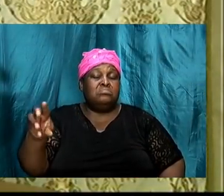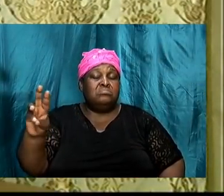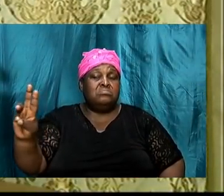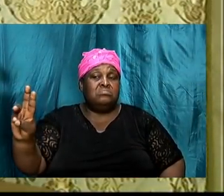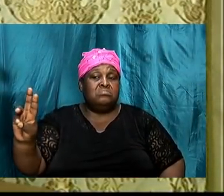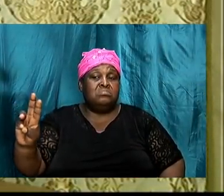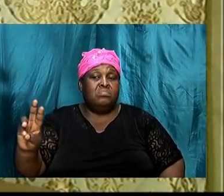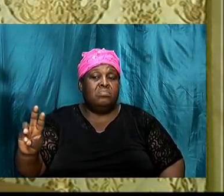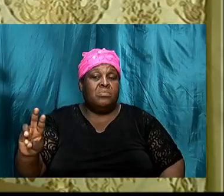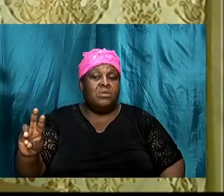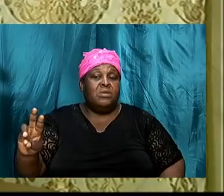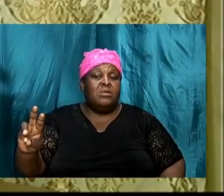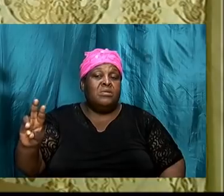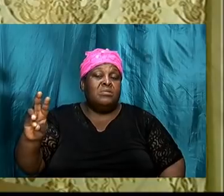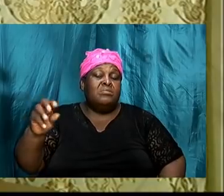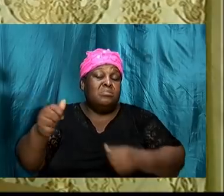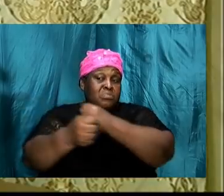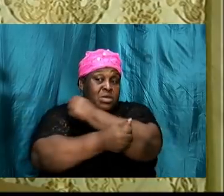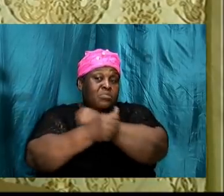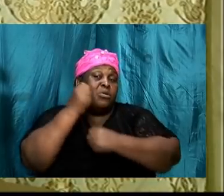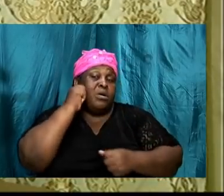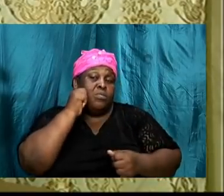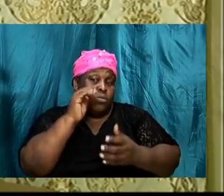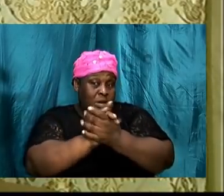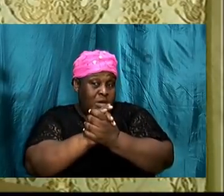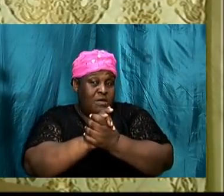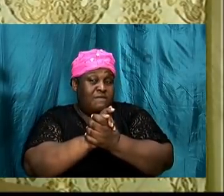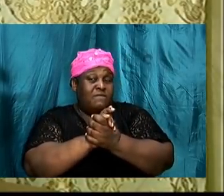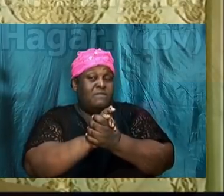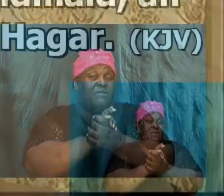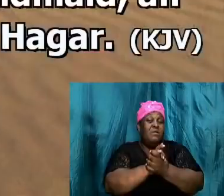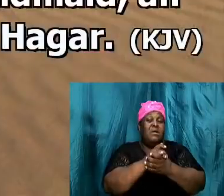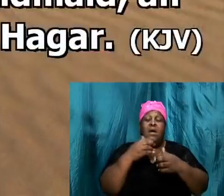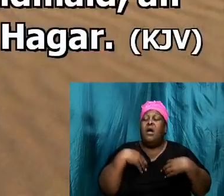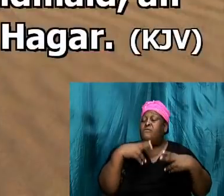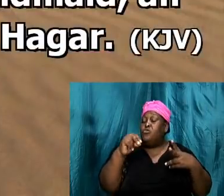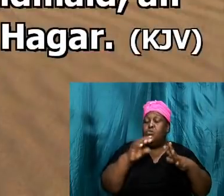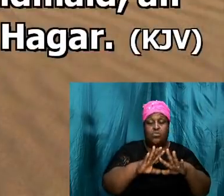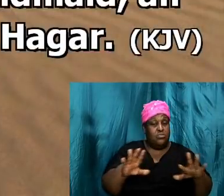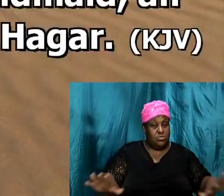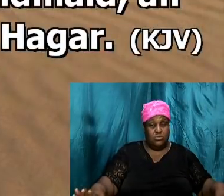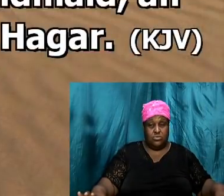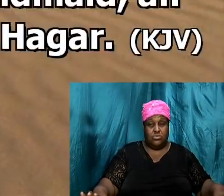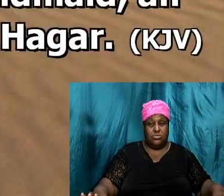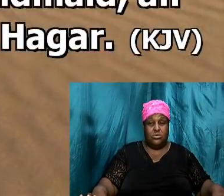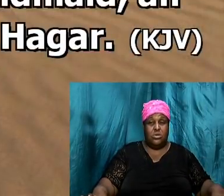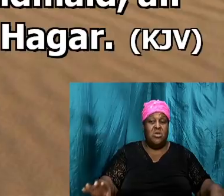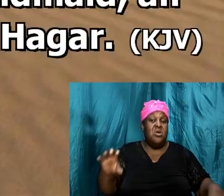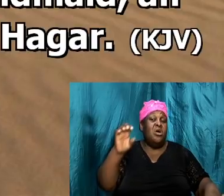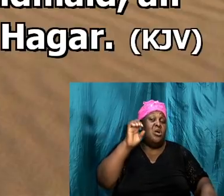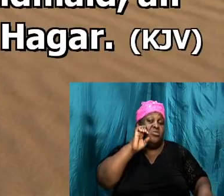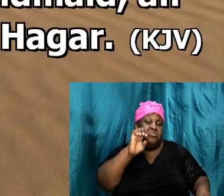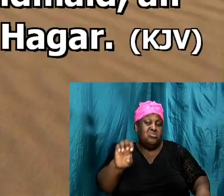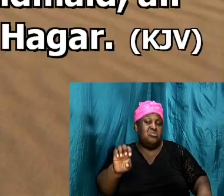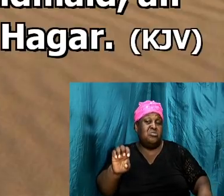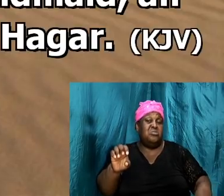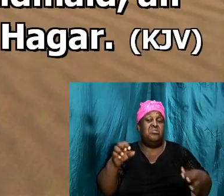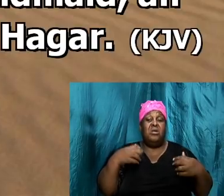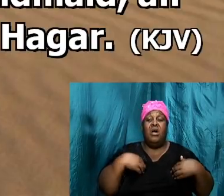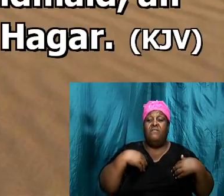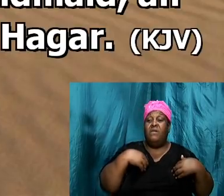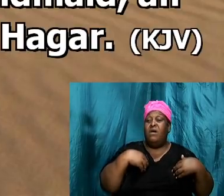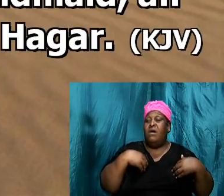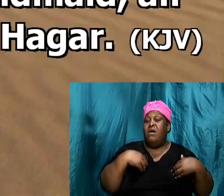Now, Sarai, Abram's wife, bare him no children, and she had an handmaid.